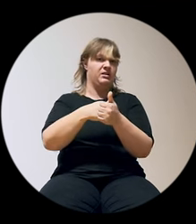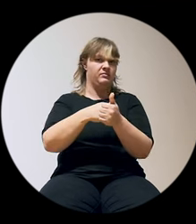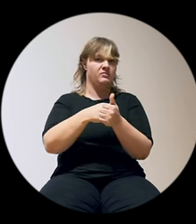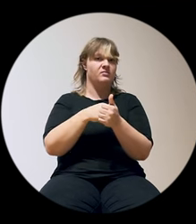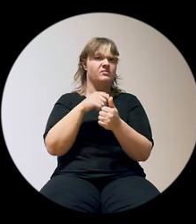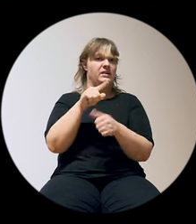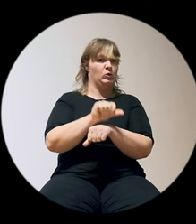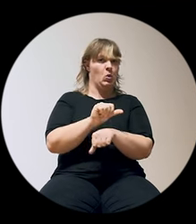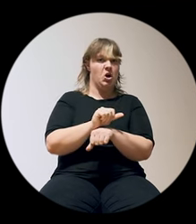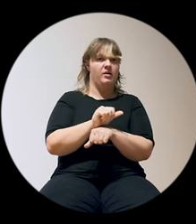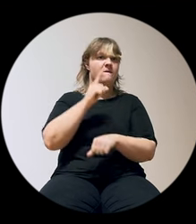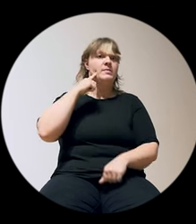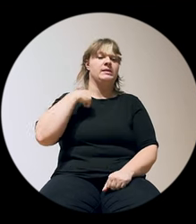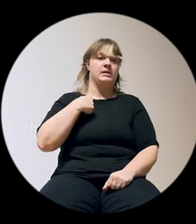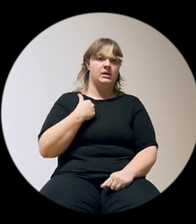the